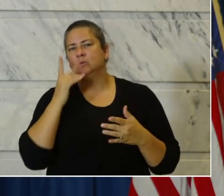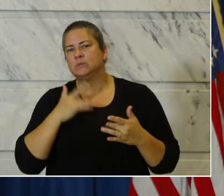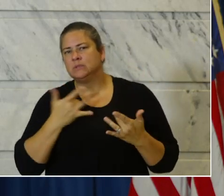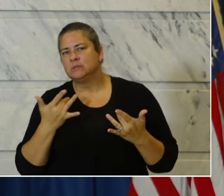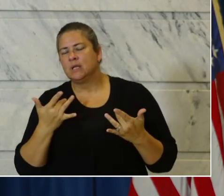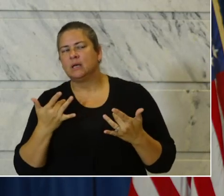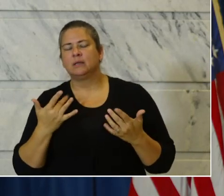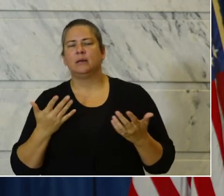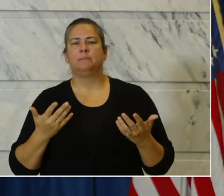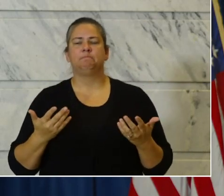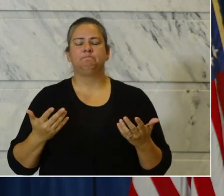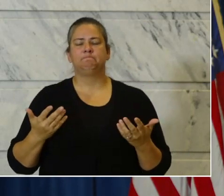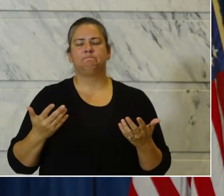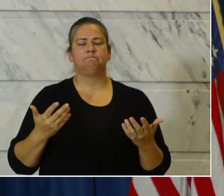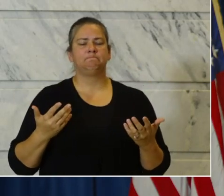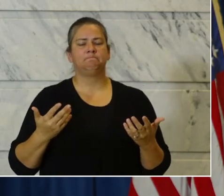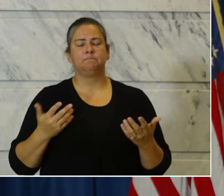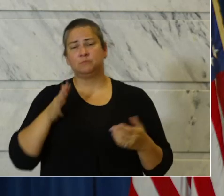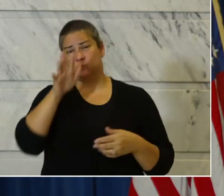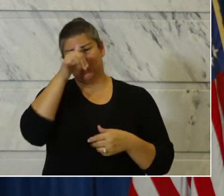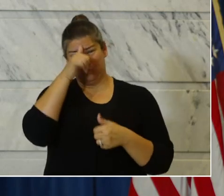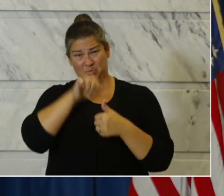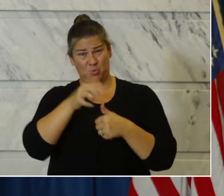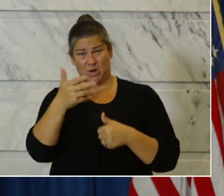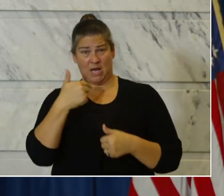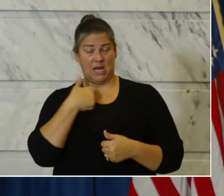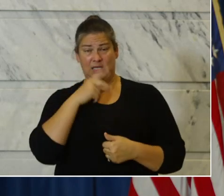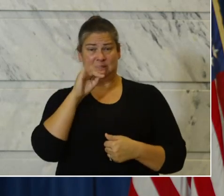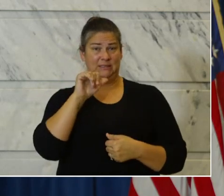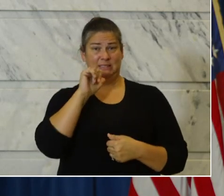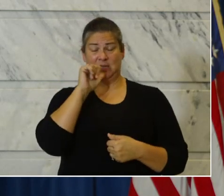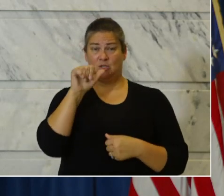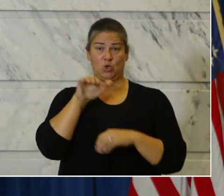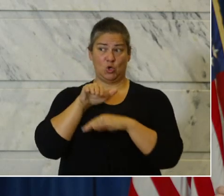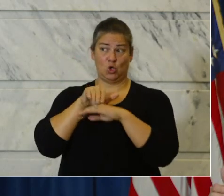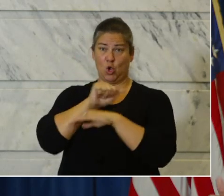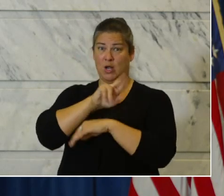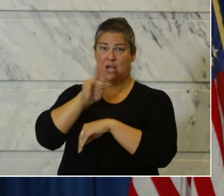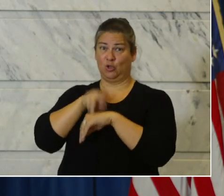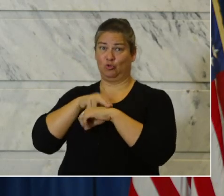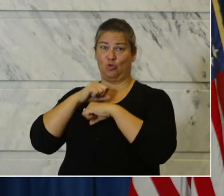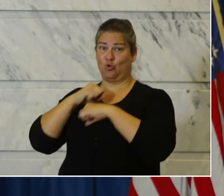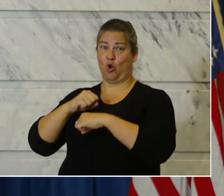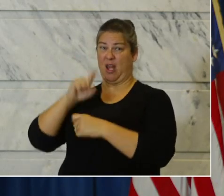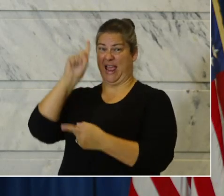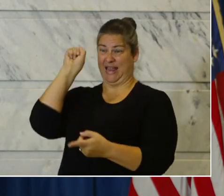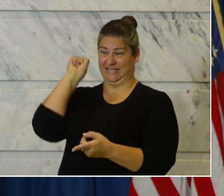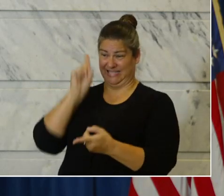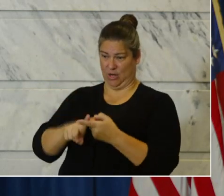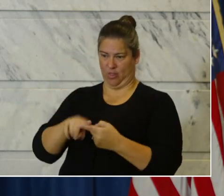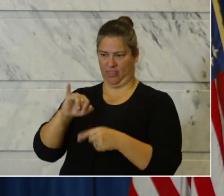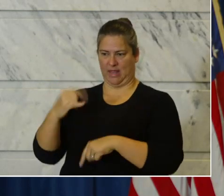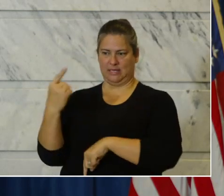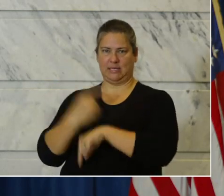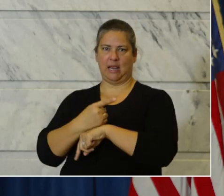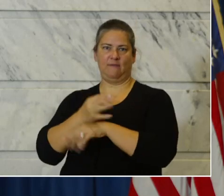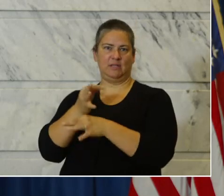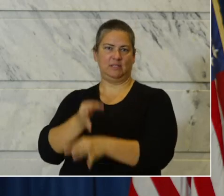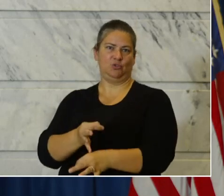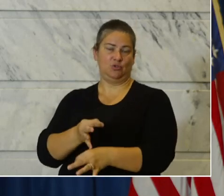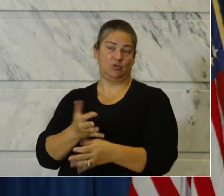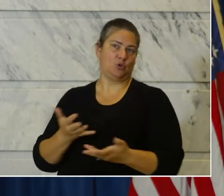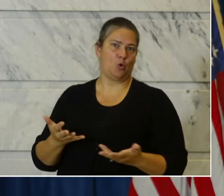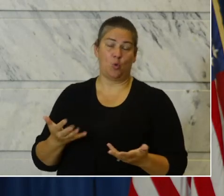the ground. Remember that I did not call out the National Guard until the day the decision was coming down, so